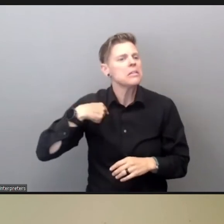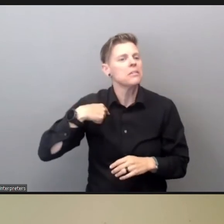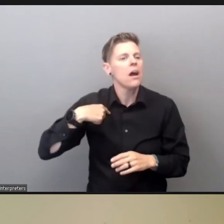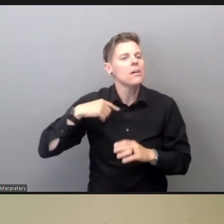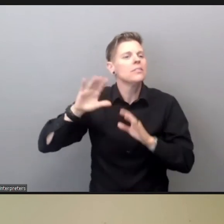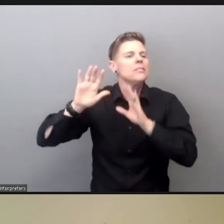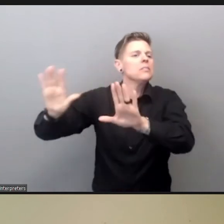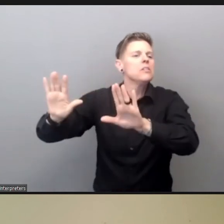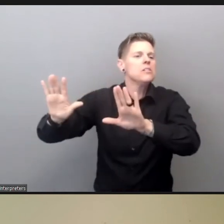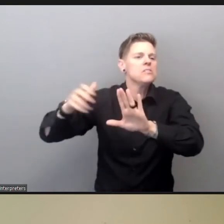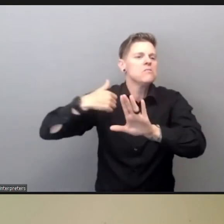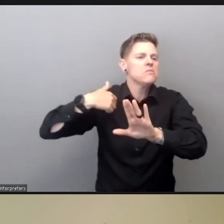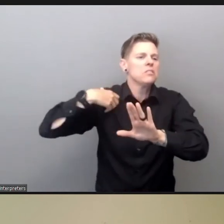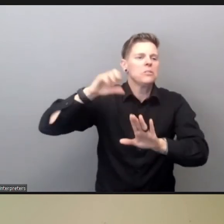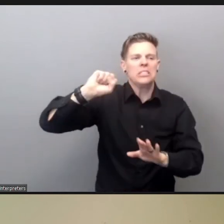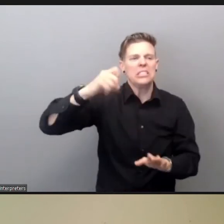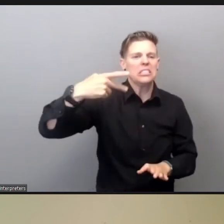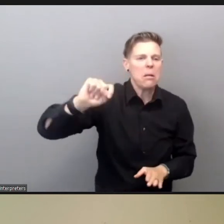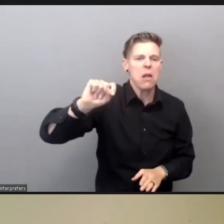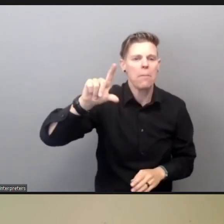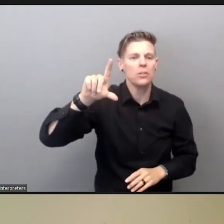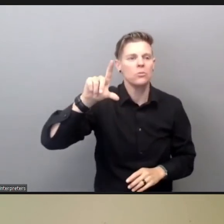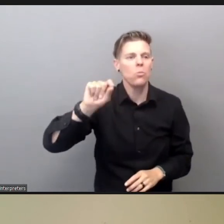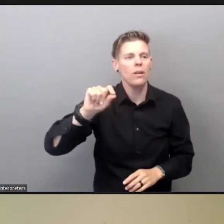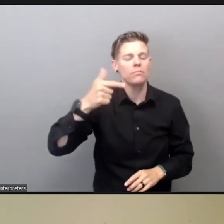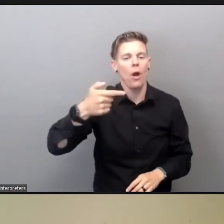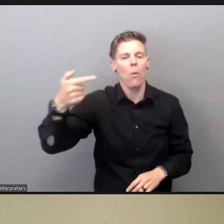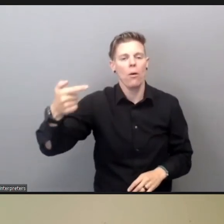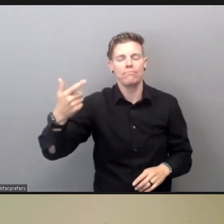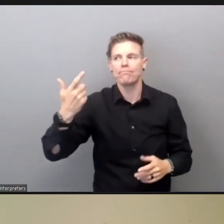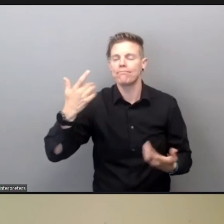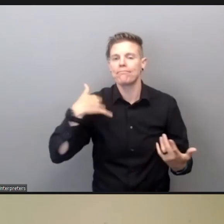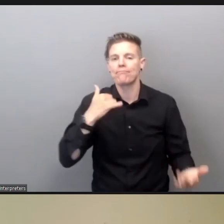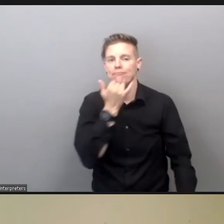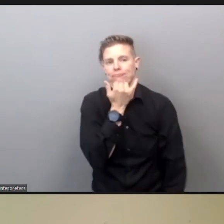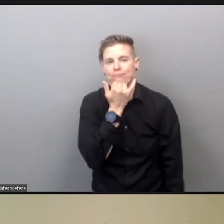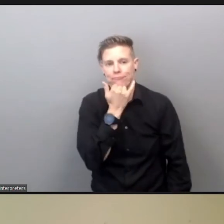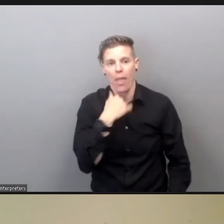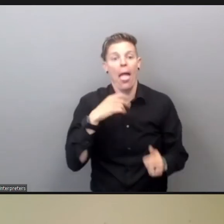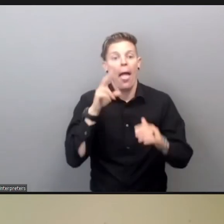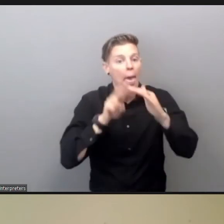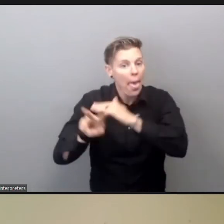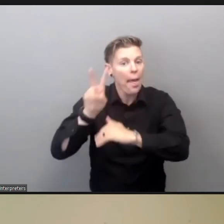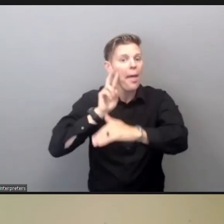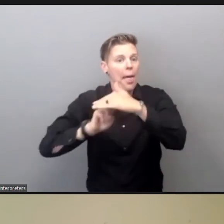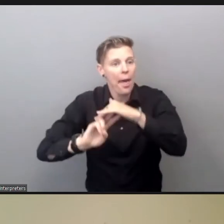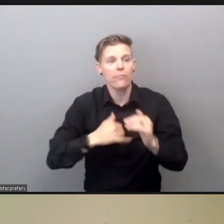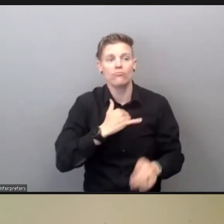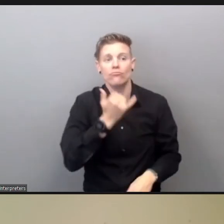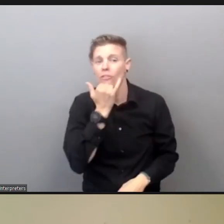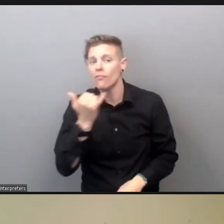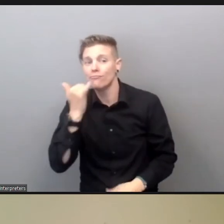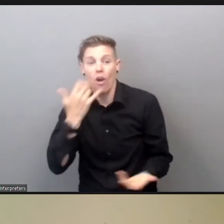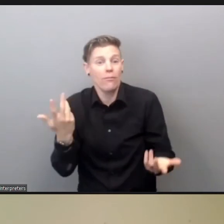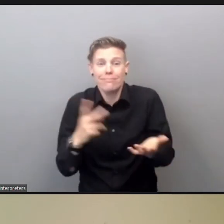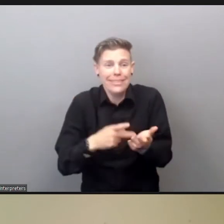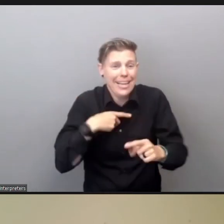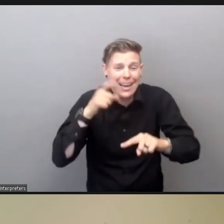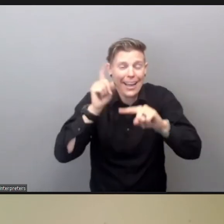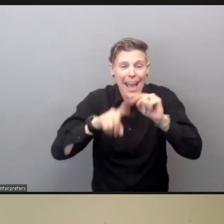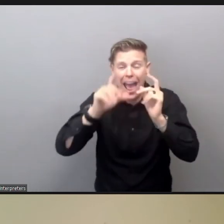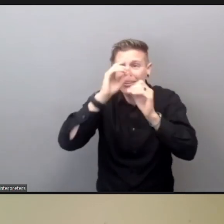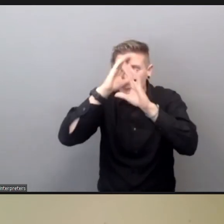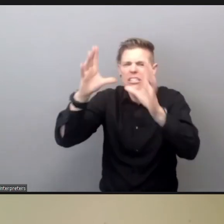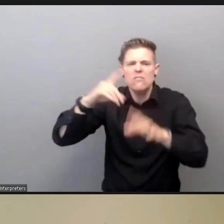not over. So that's number one. Two, which means you can't predict it. And I think had it not been for the